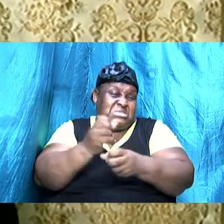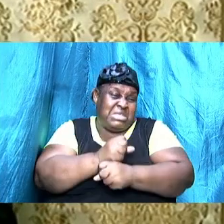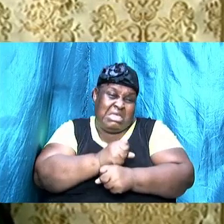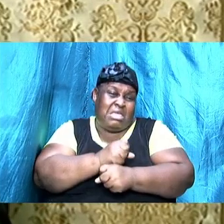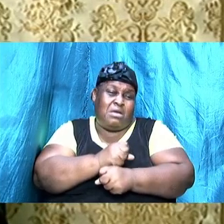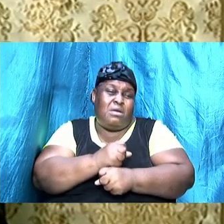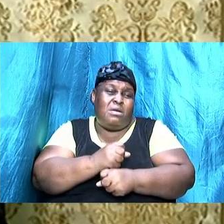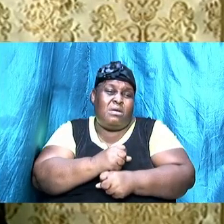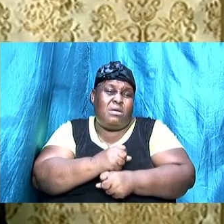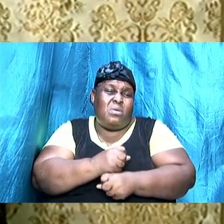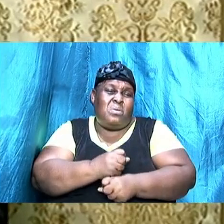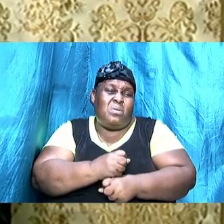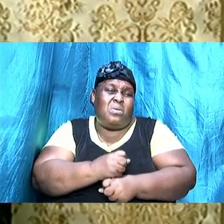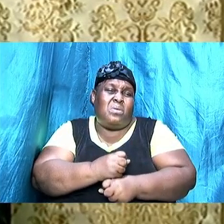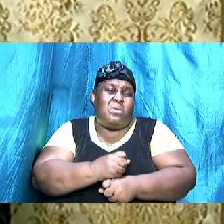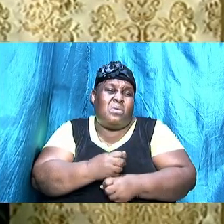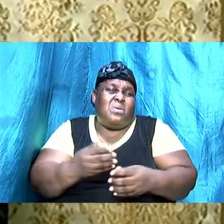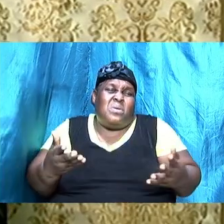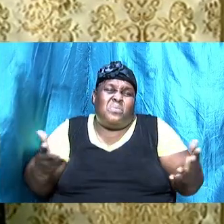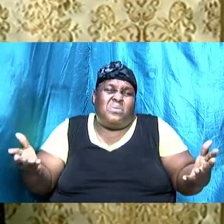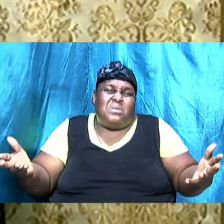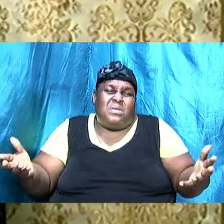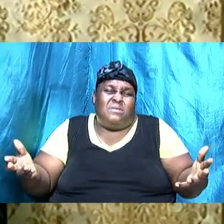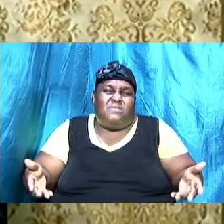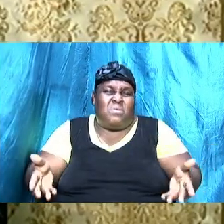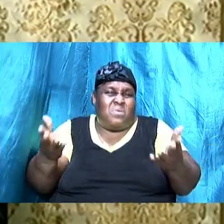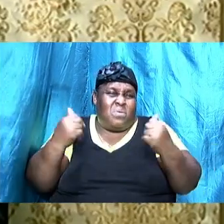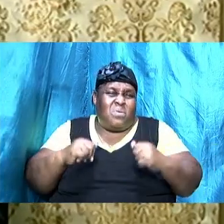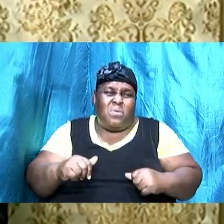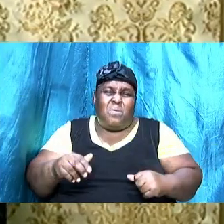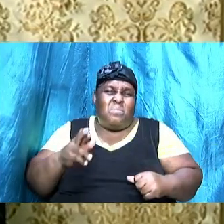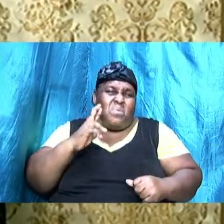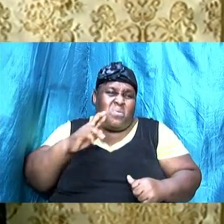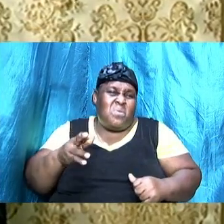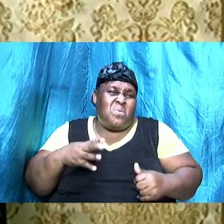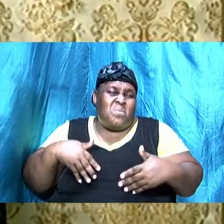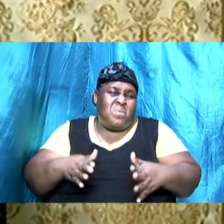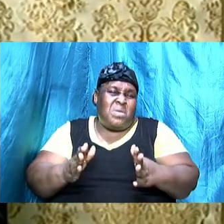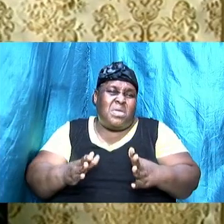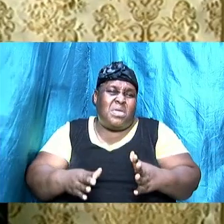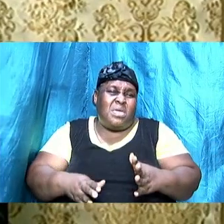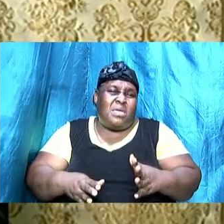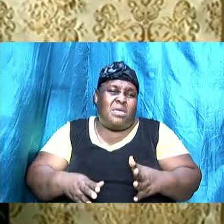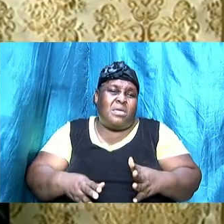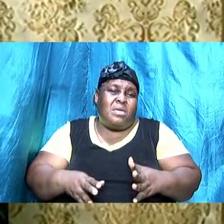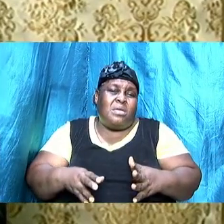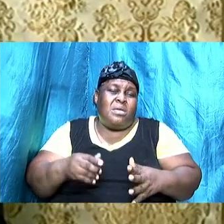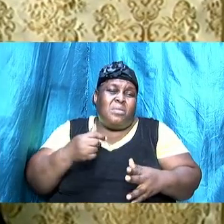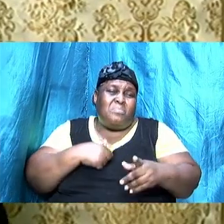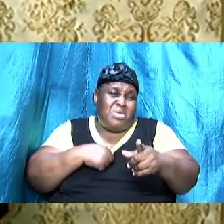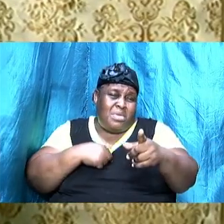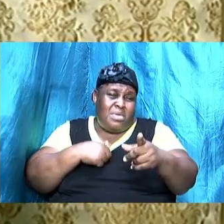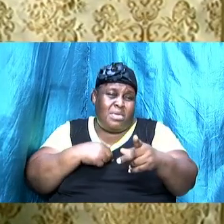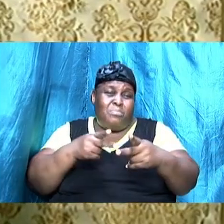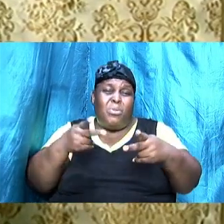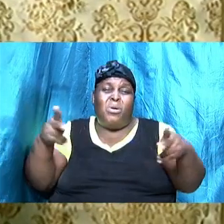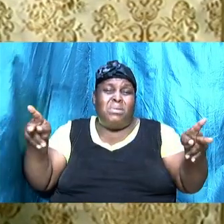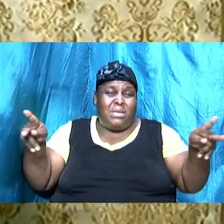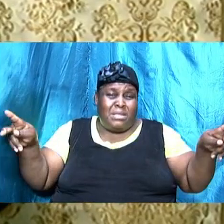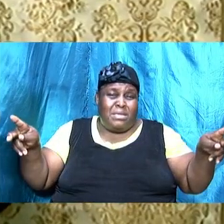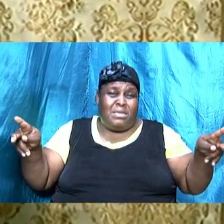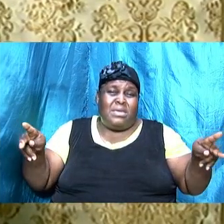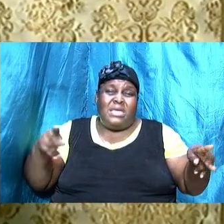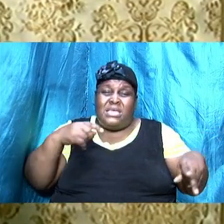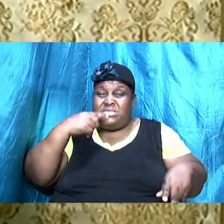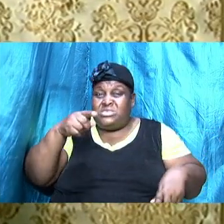I publicly say to you, you are utterly wrong. And if you have